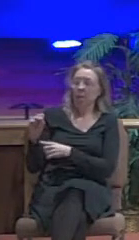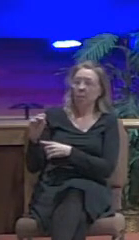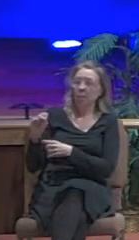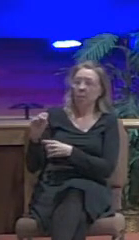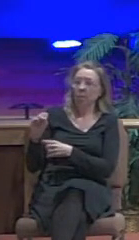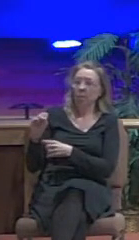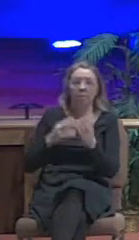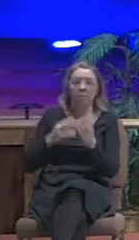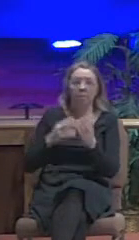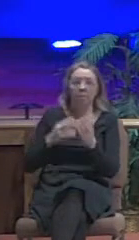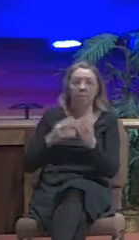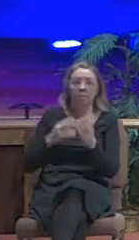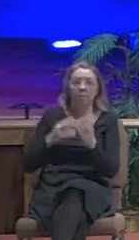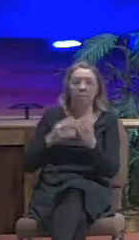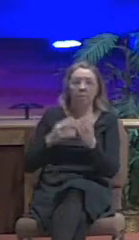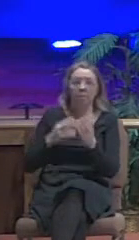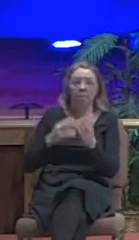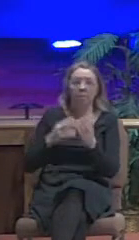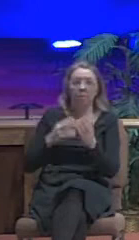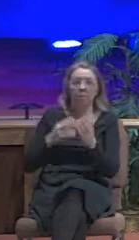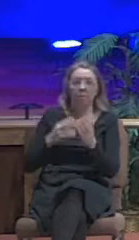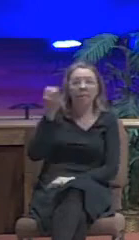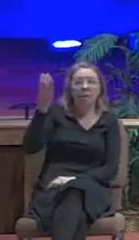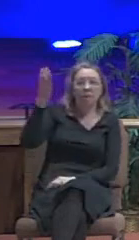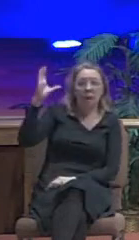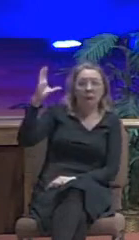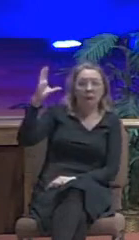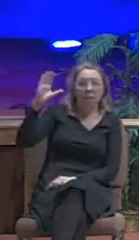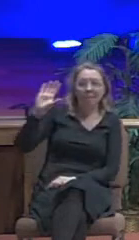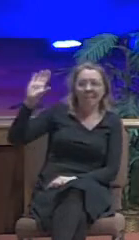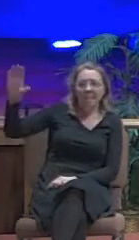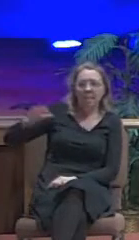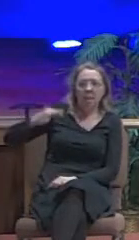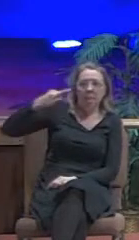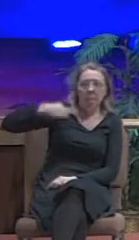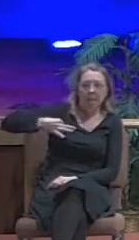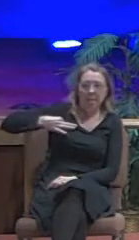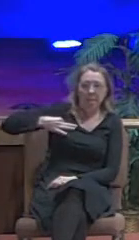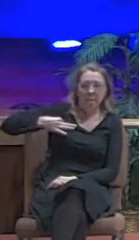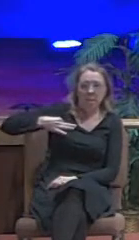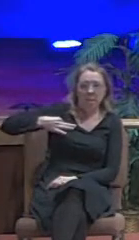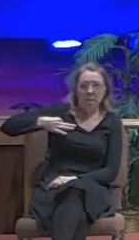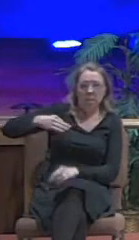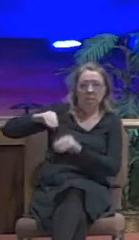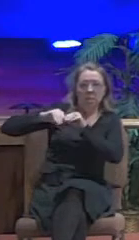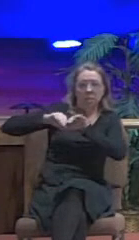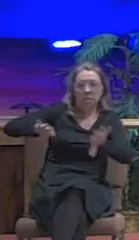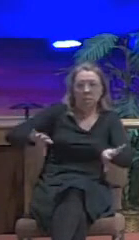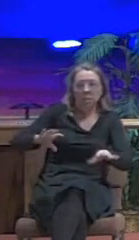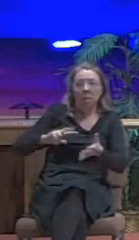when God extends his benefits, receiving God's favor.